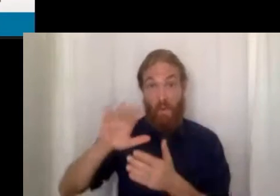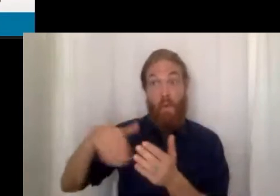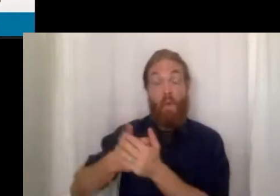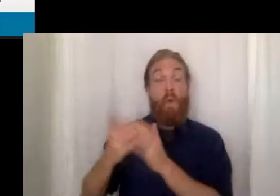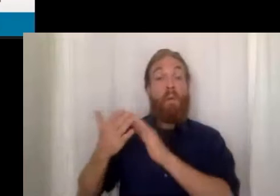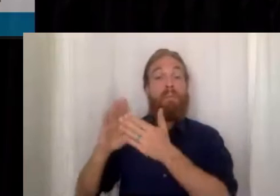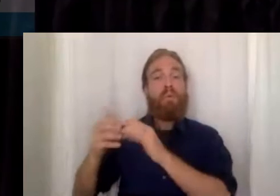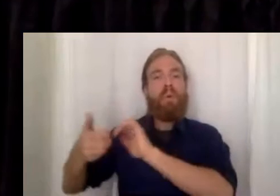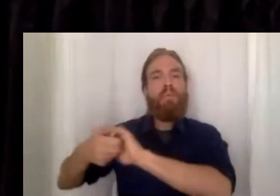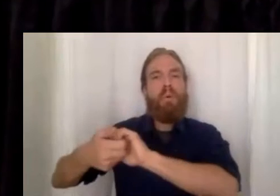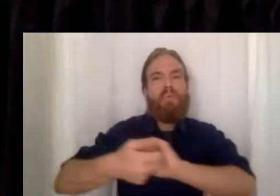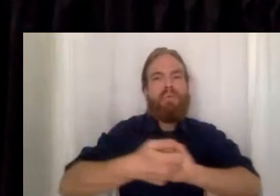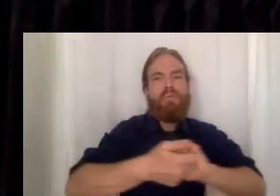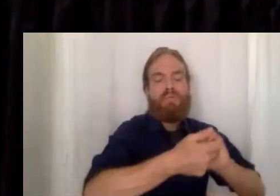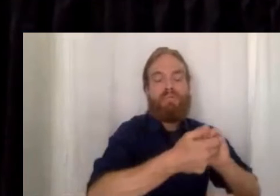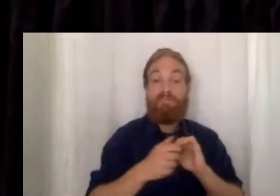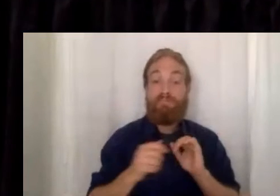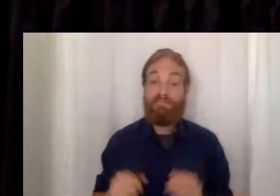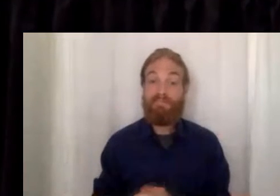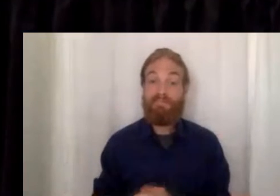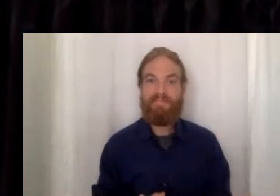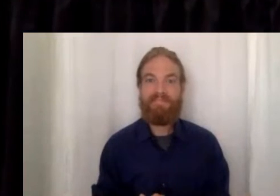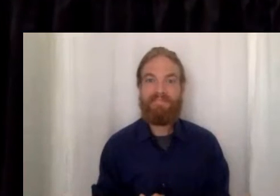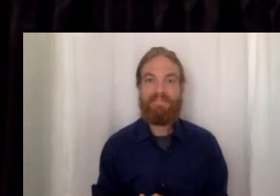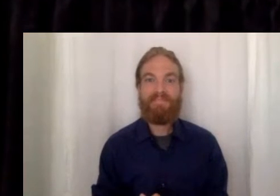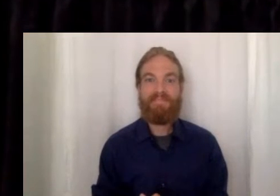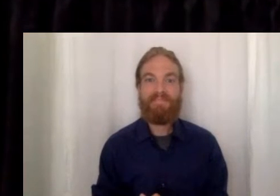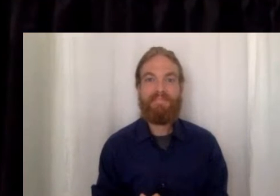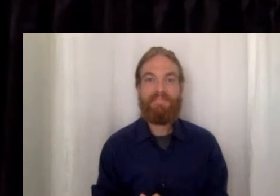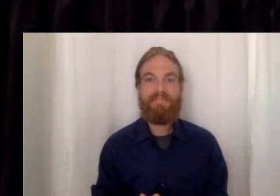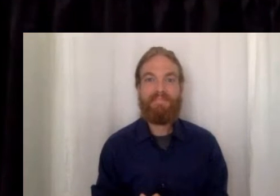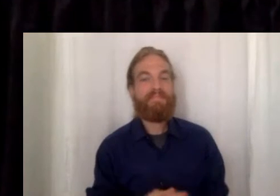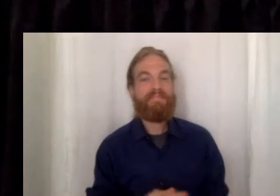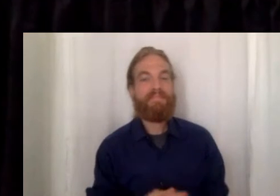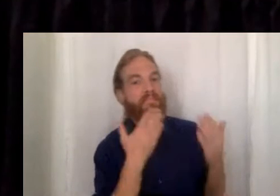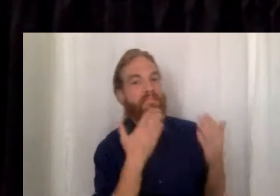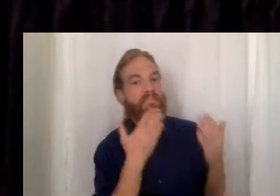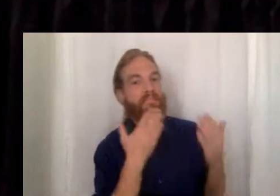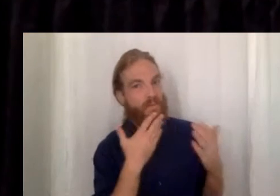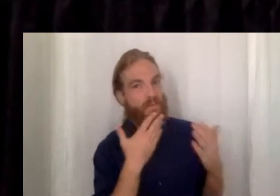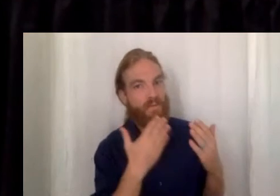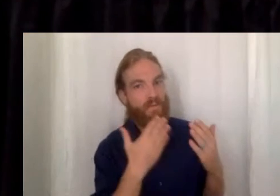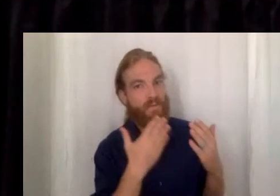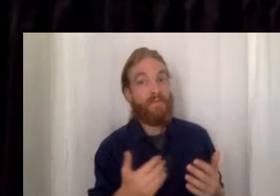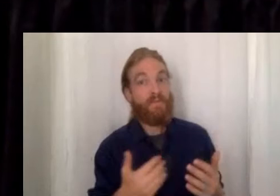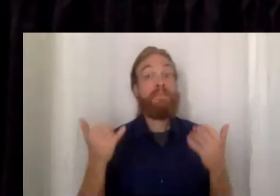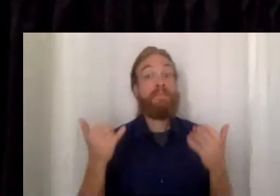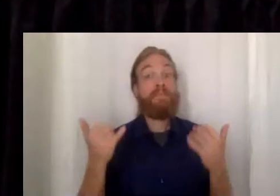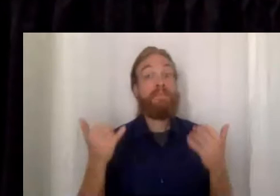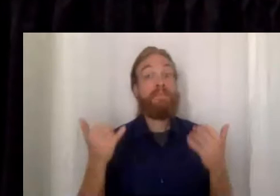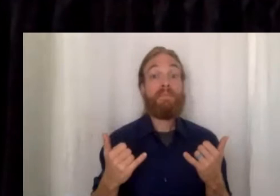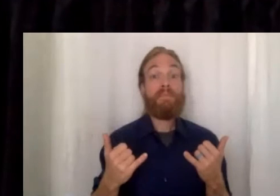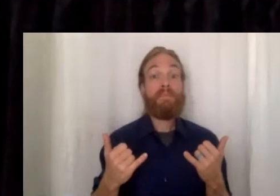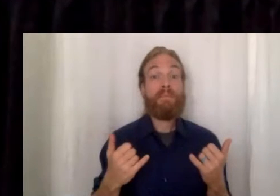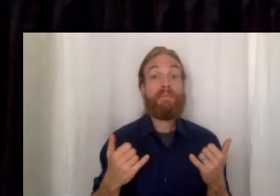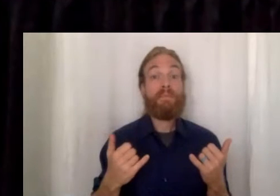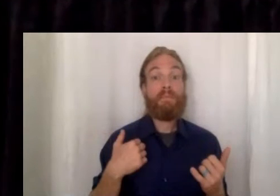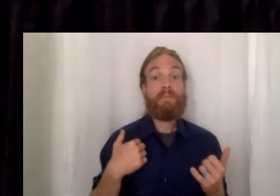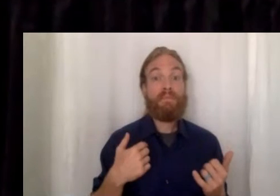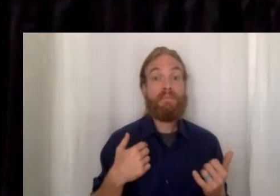Thank you, Lisa. And let's go to Fadi Yokohana, who is our epidemiologist, and we are going to do